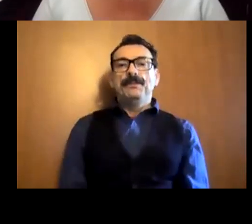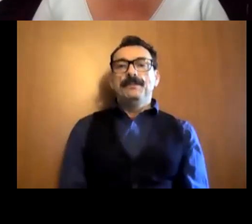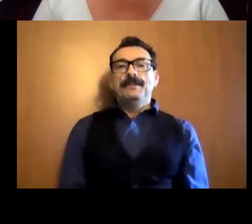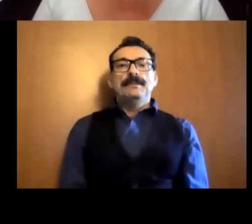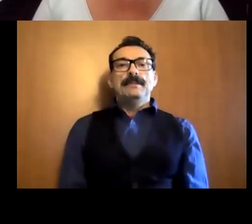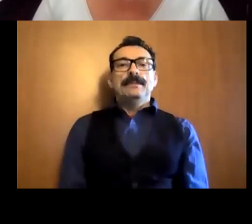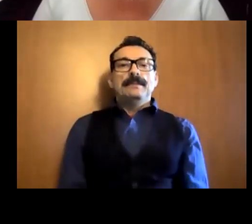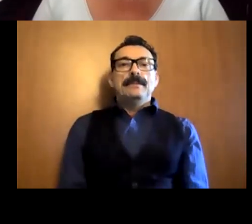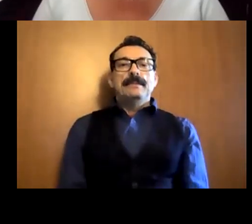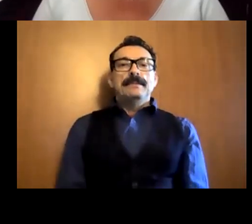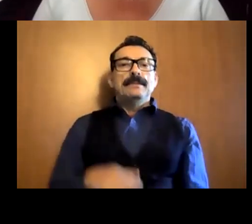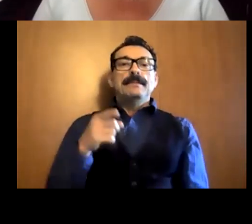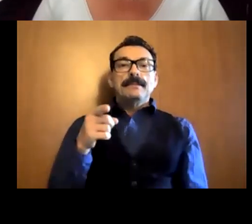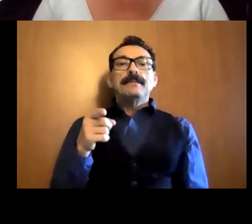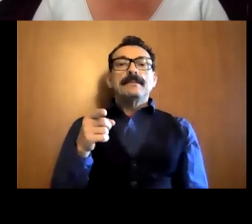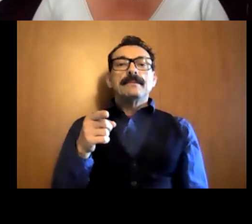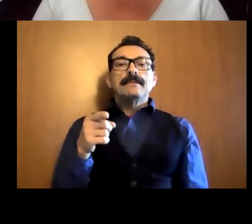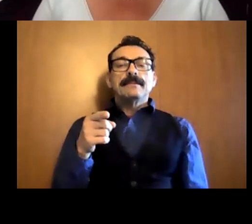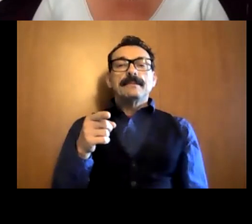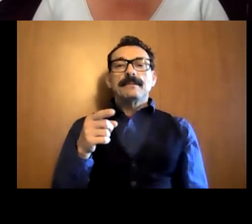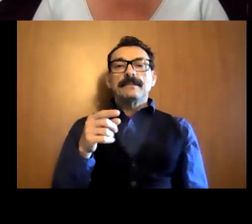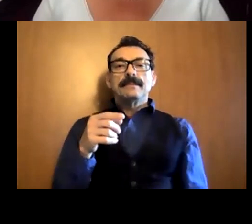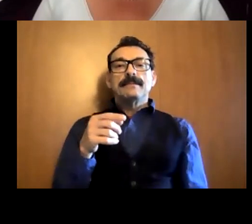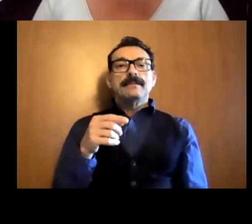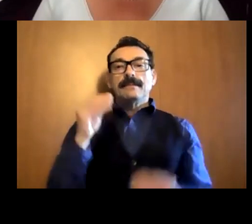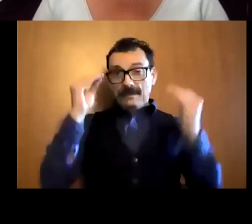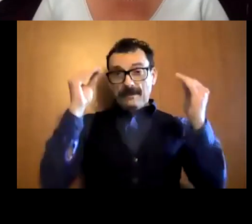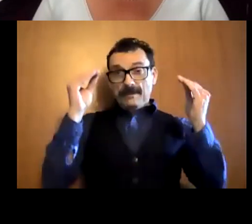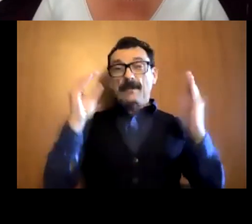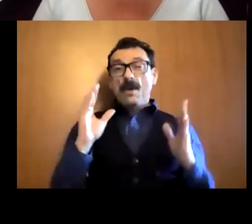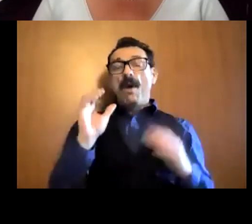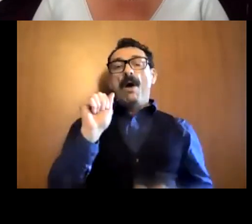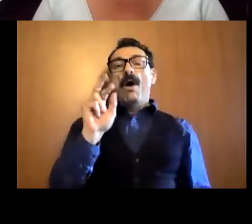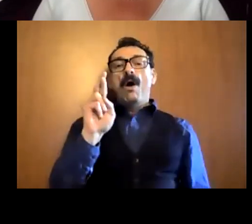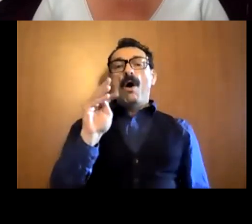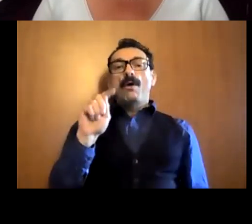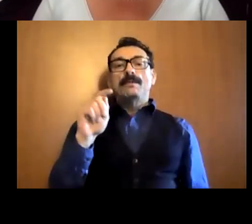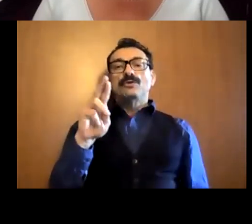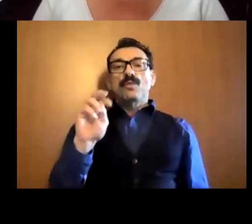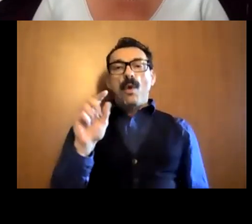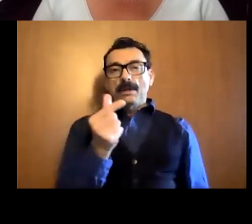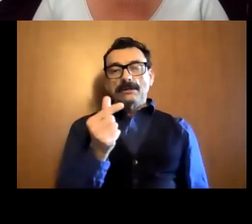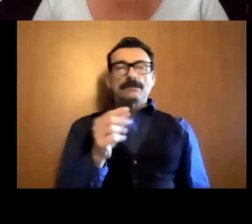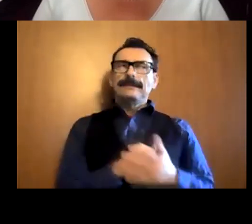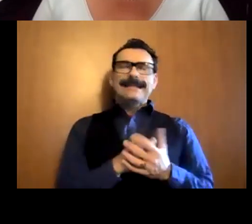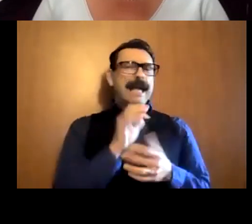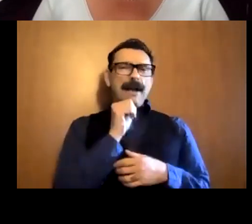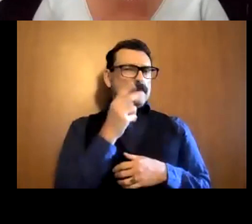I honestly cannot, I did not see any research. However, I did read